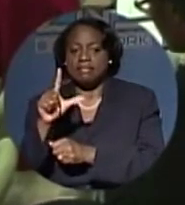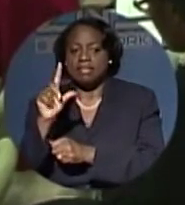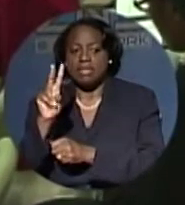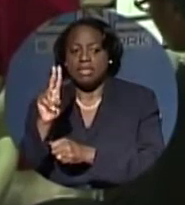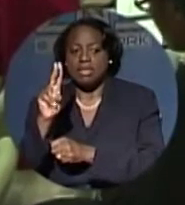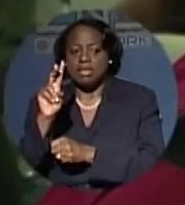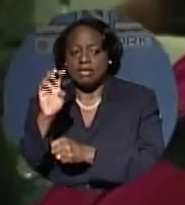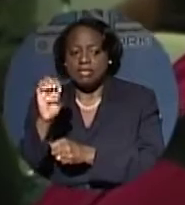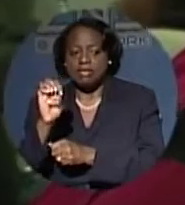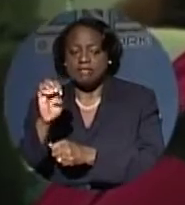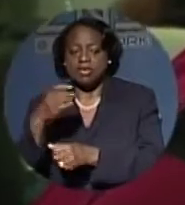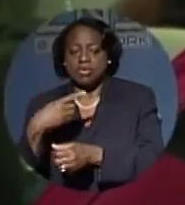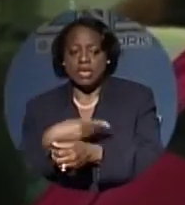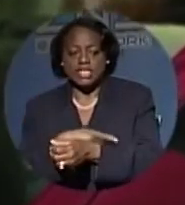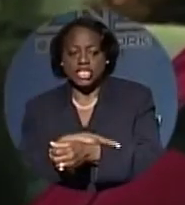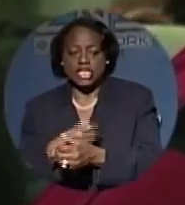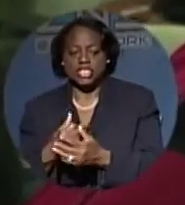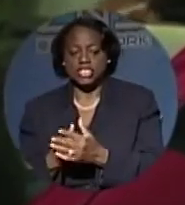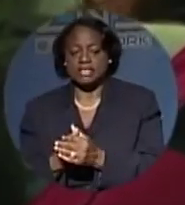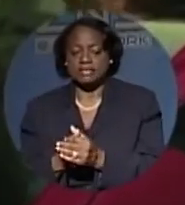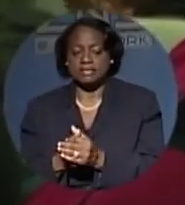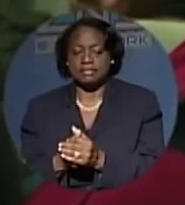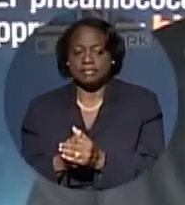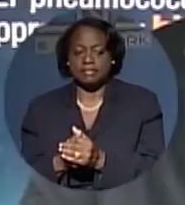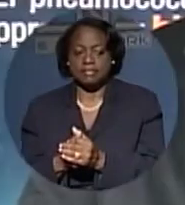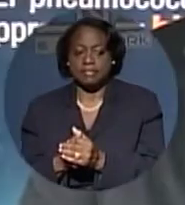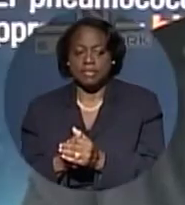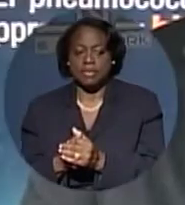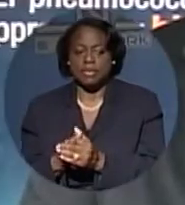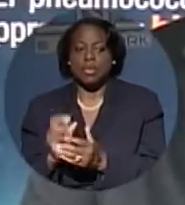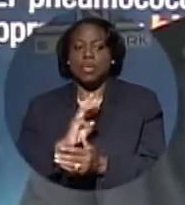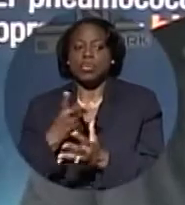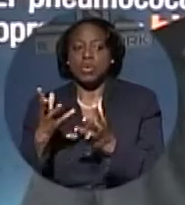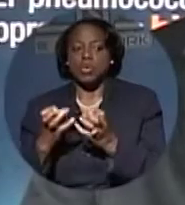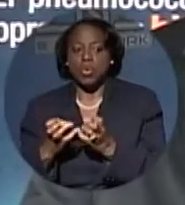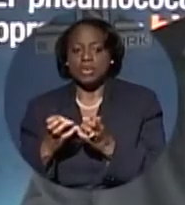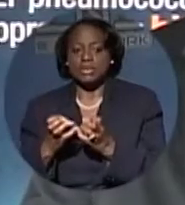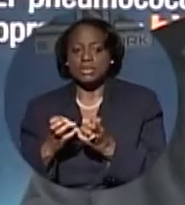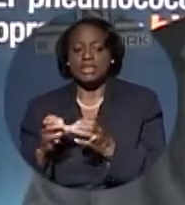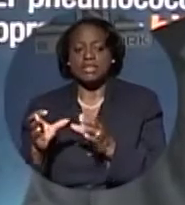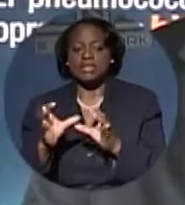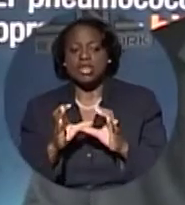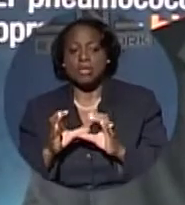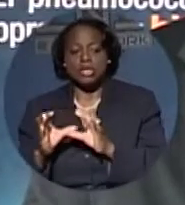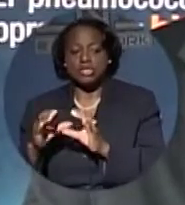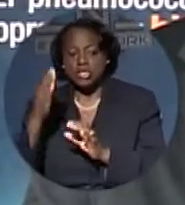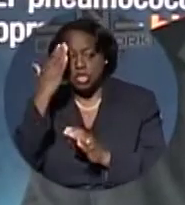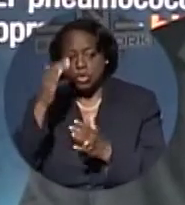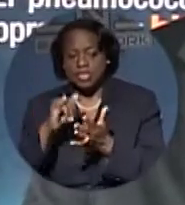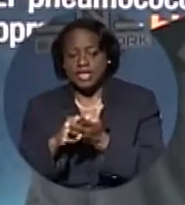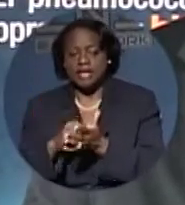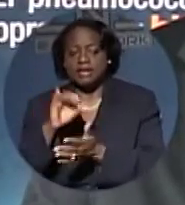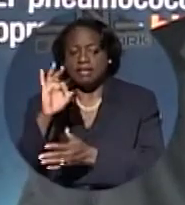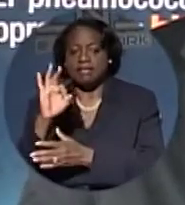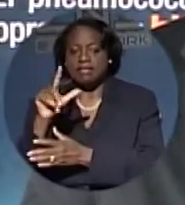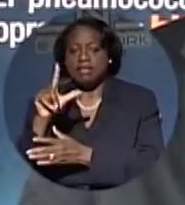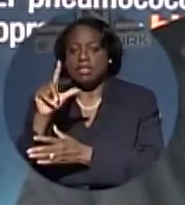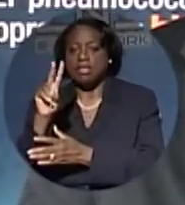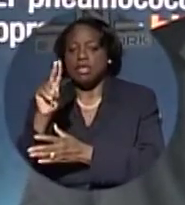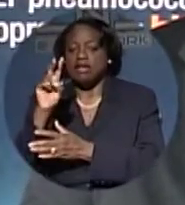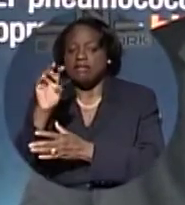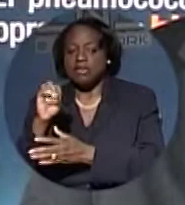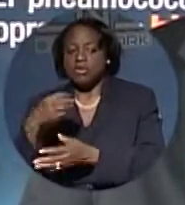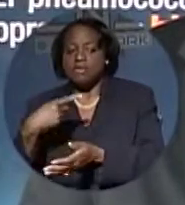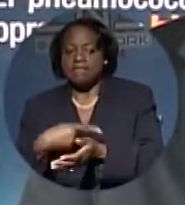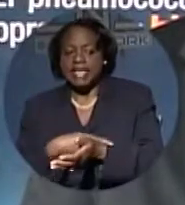Dr. Delon Brennan, agrees. We also want the community to know that the influenza vaccine that we've been giving for